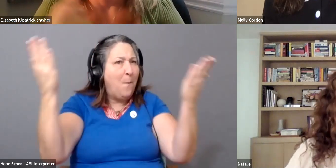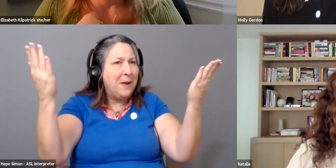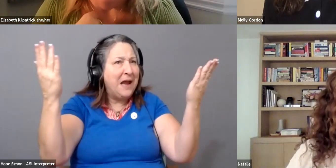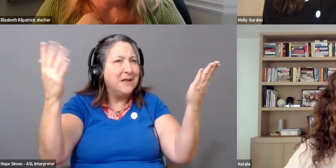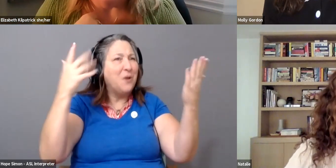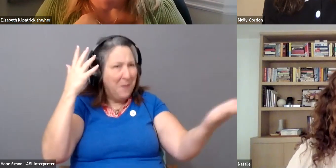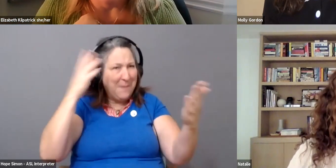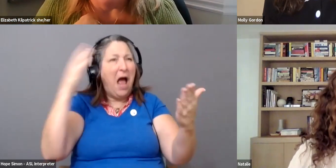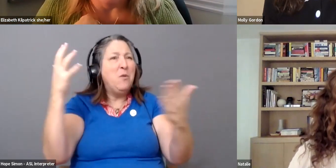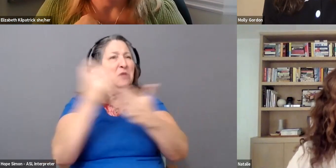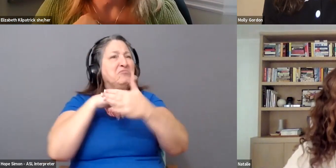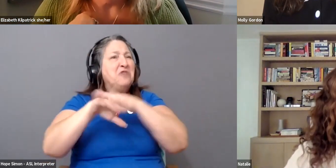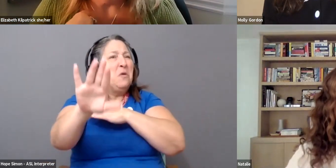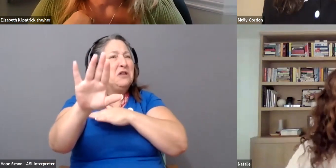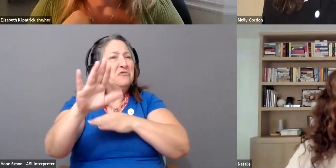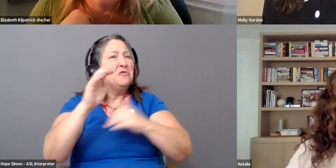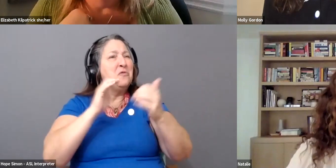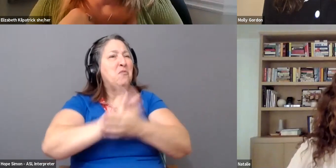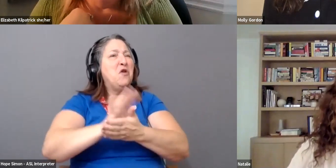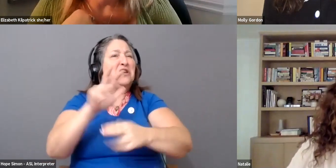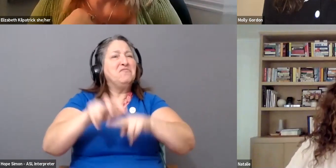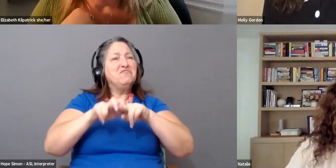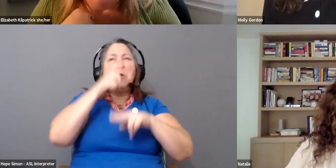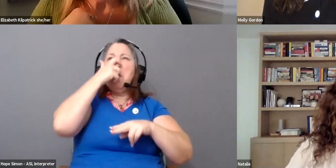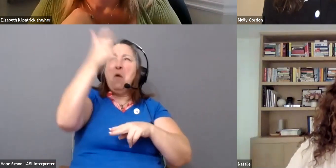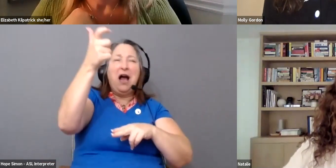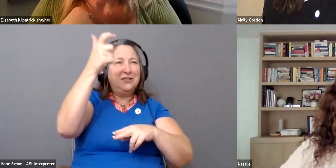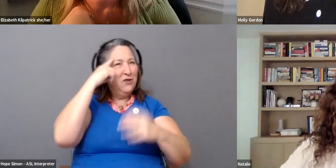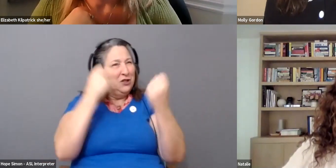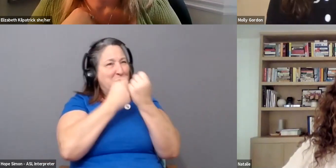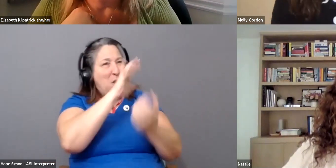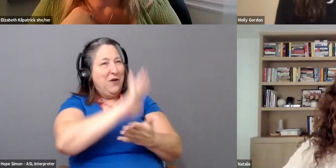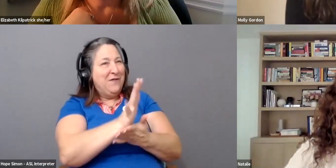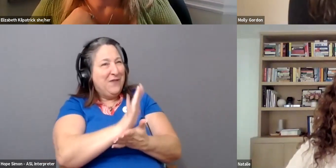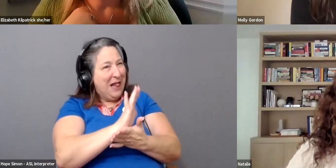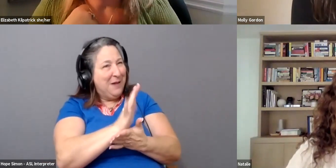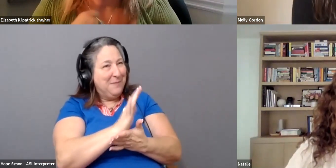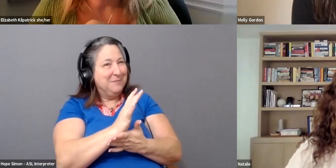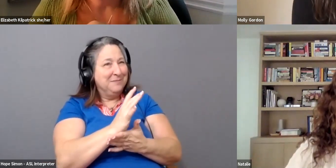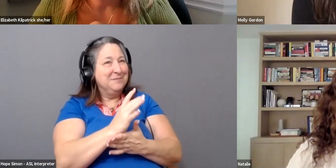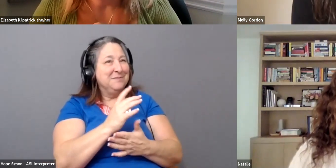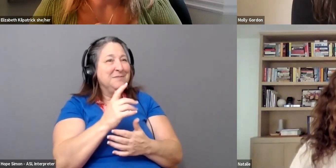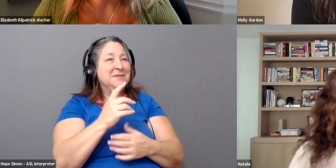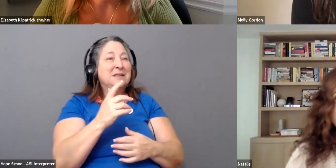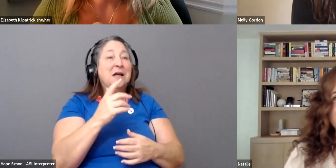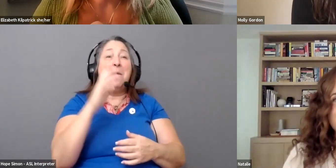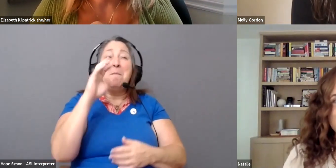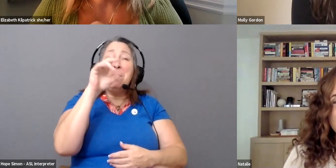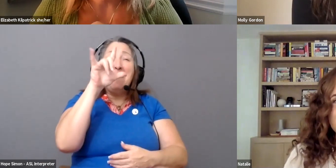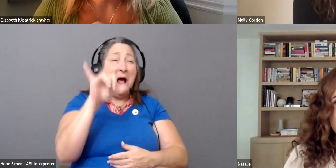to support this film that I love so much. We would love that, and thank you for having us. And you know, Molly Gordon is a